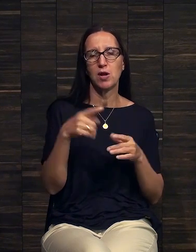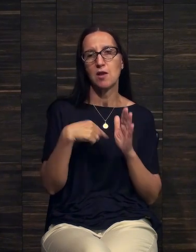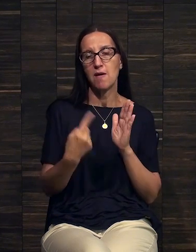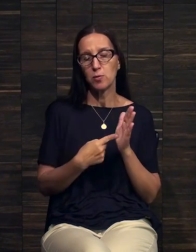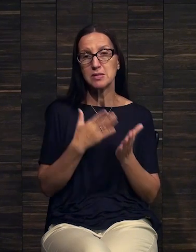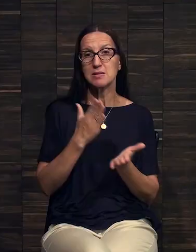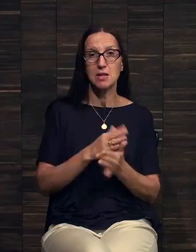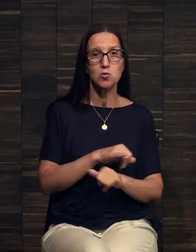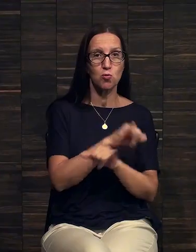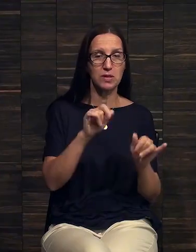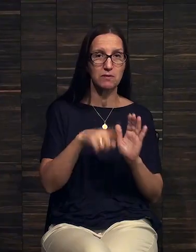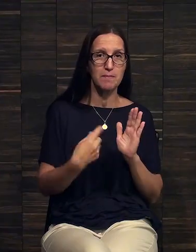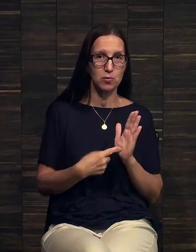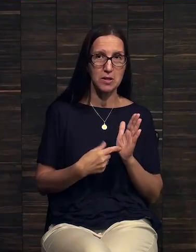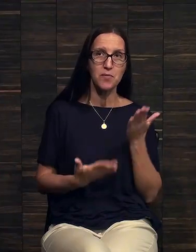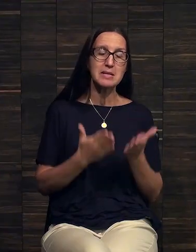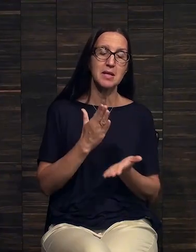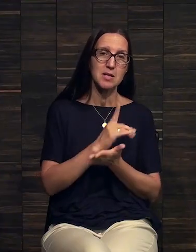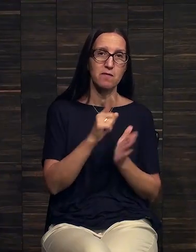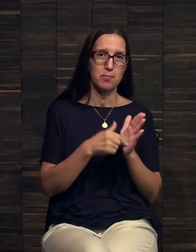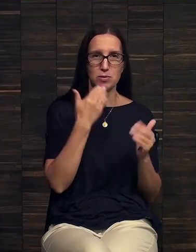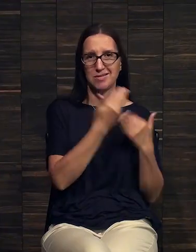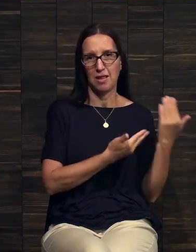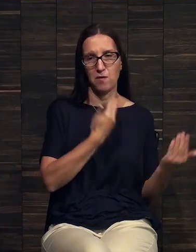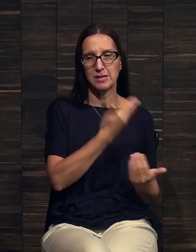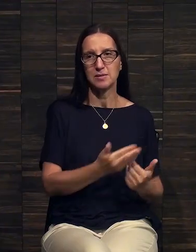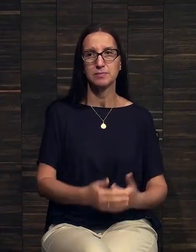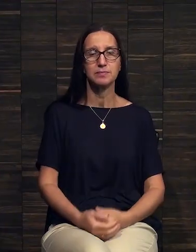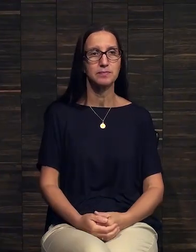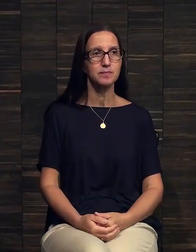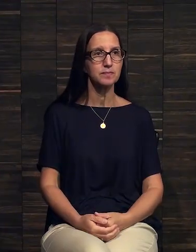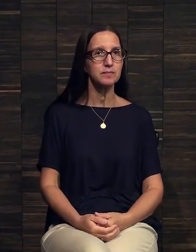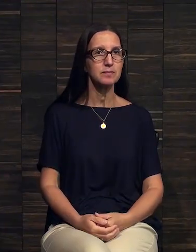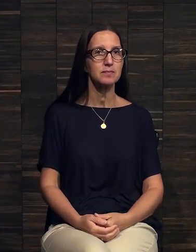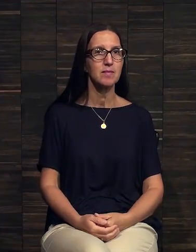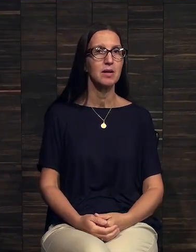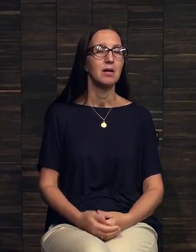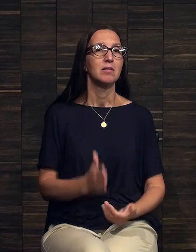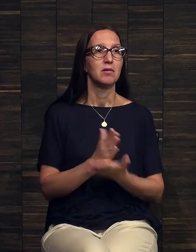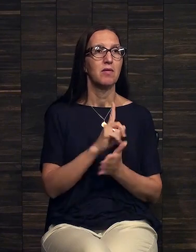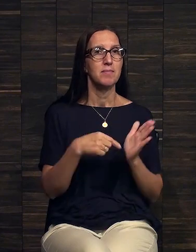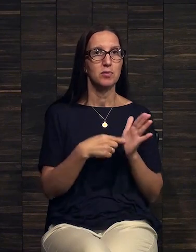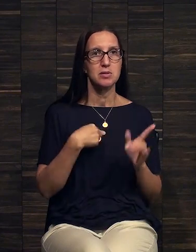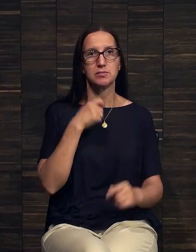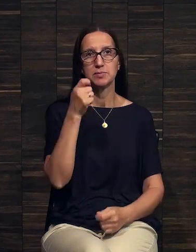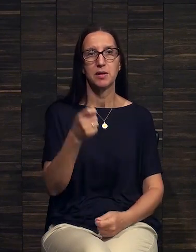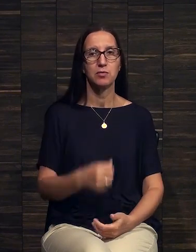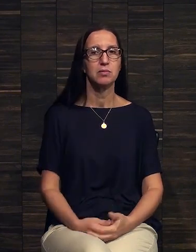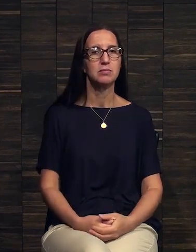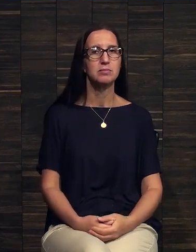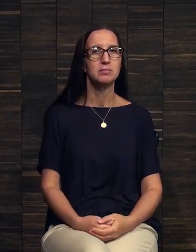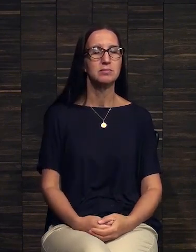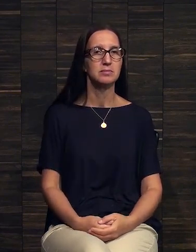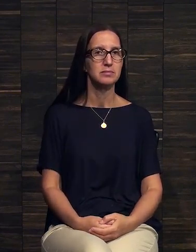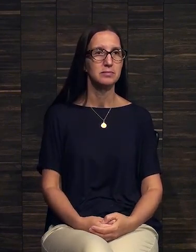here. If you have questions, I can entertain your questions right now. We have 15 minutes. So,